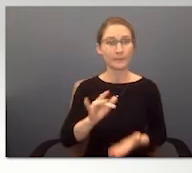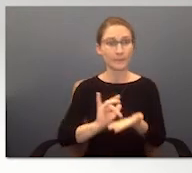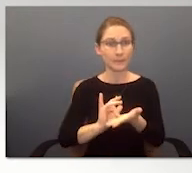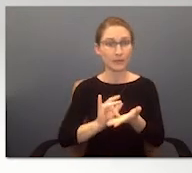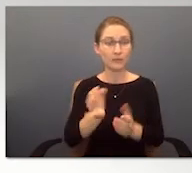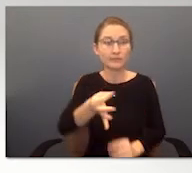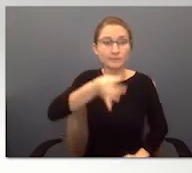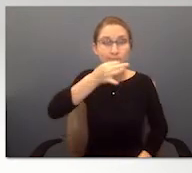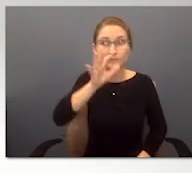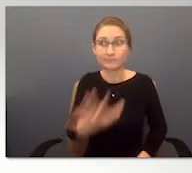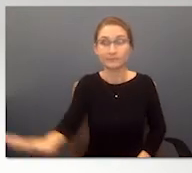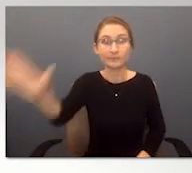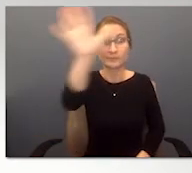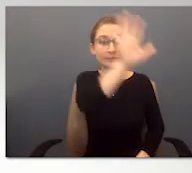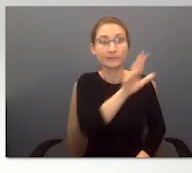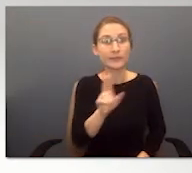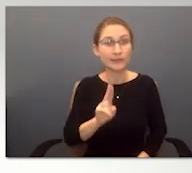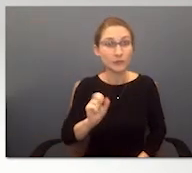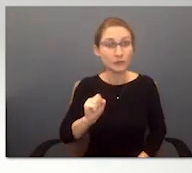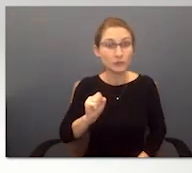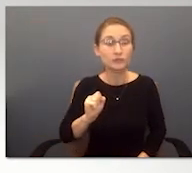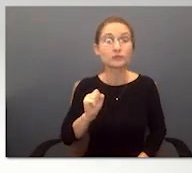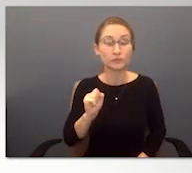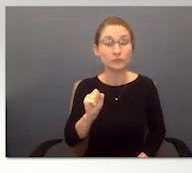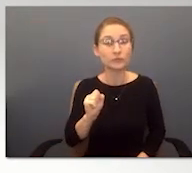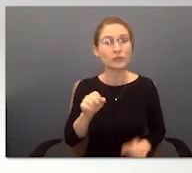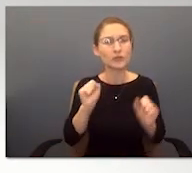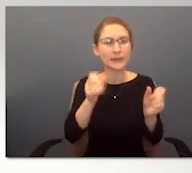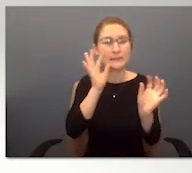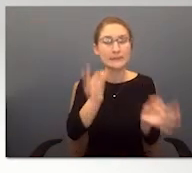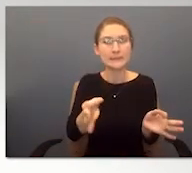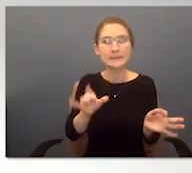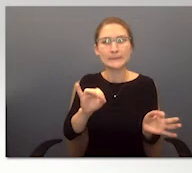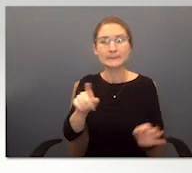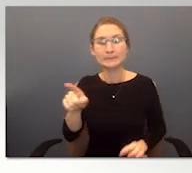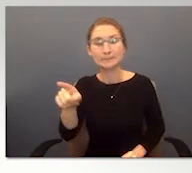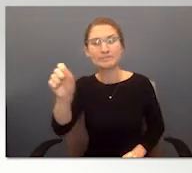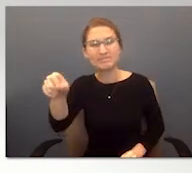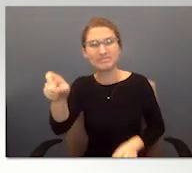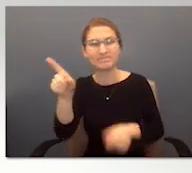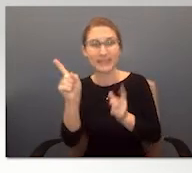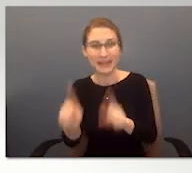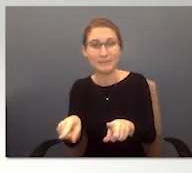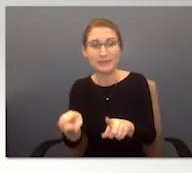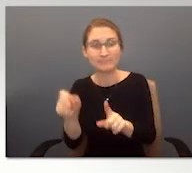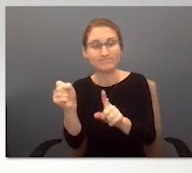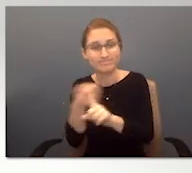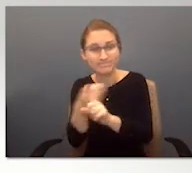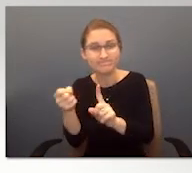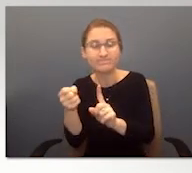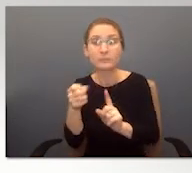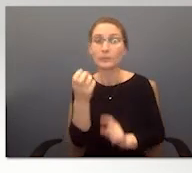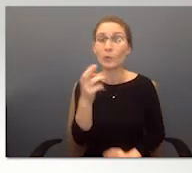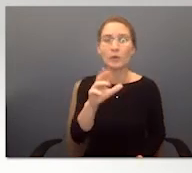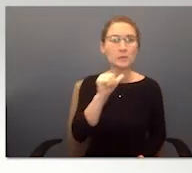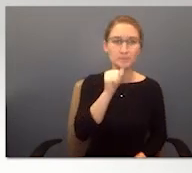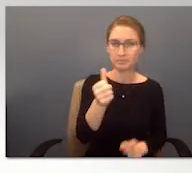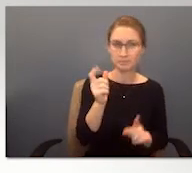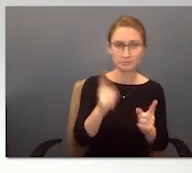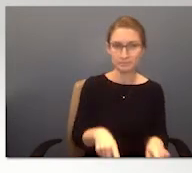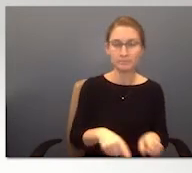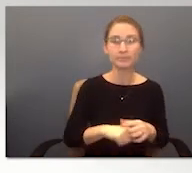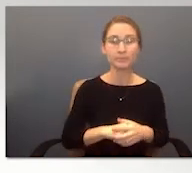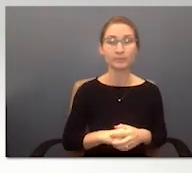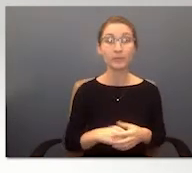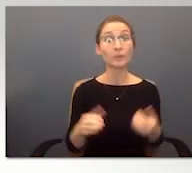actually determine medically whether or not child abuse occurred. We have our Bureau of Public